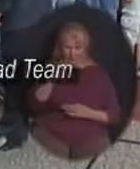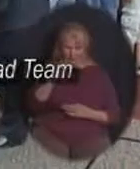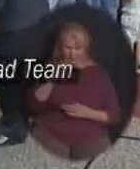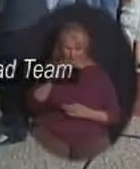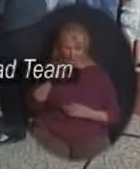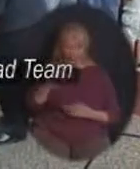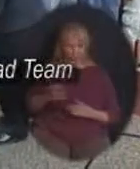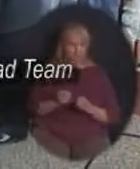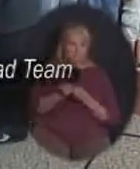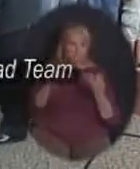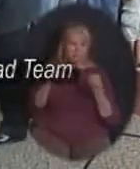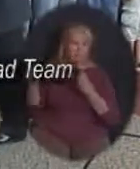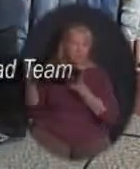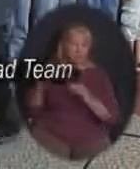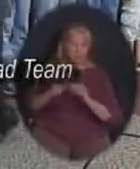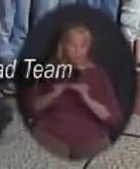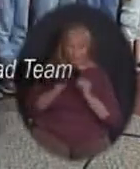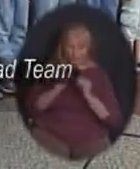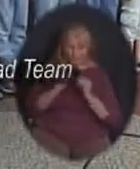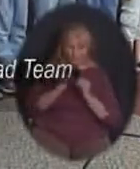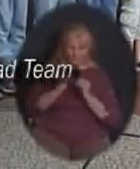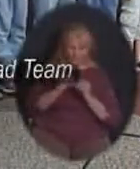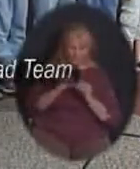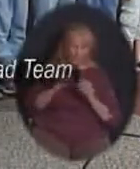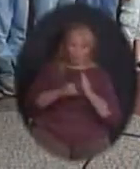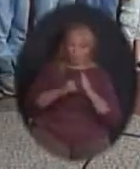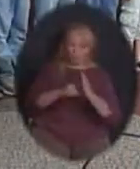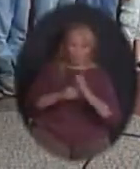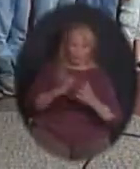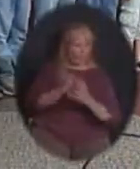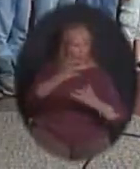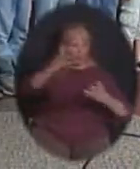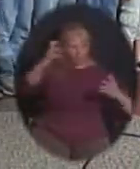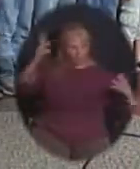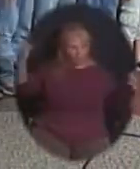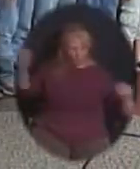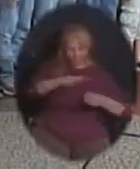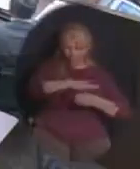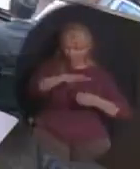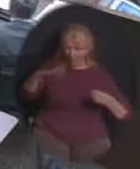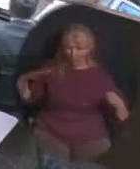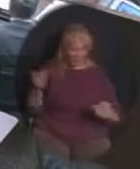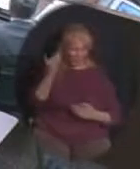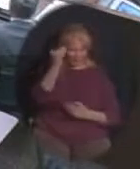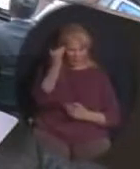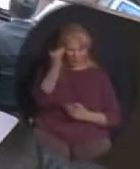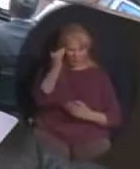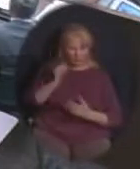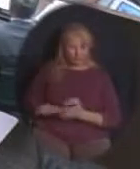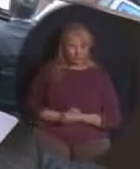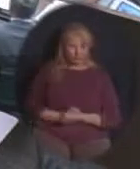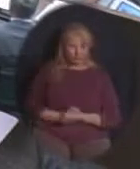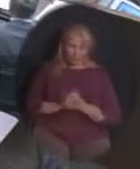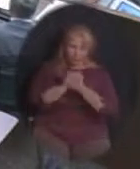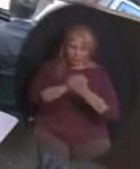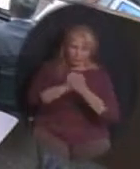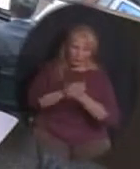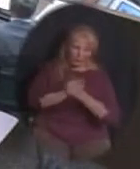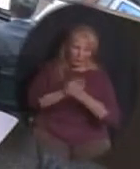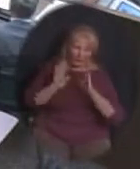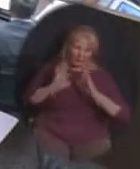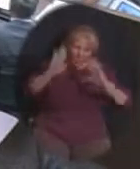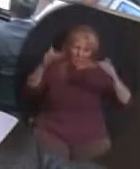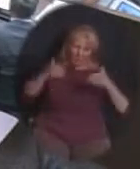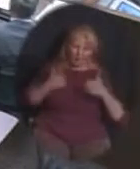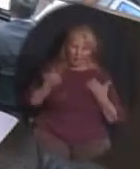a huge array, broad a range of knowledge. So we would like to congratulate our outstanding young